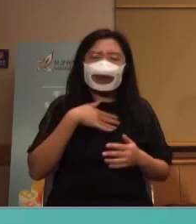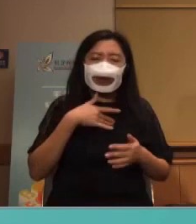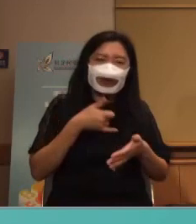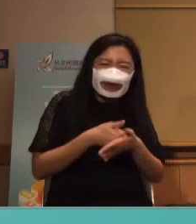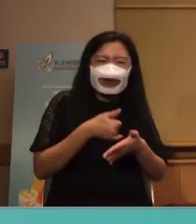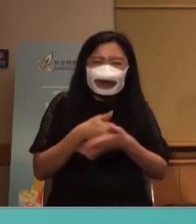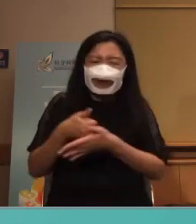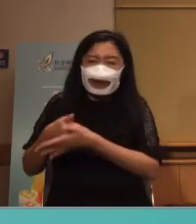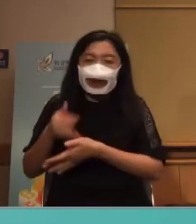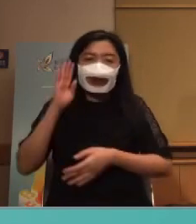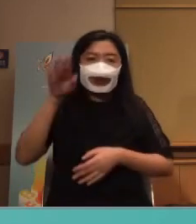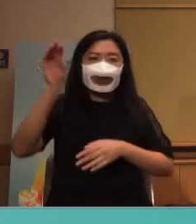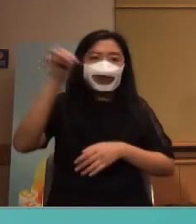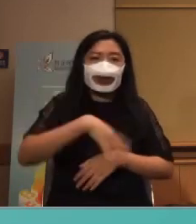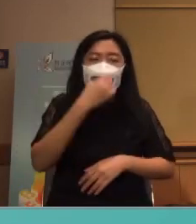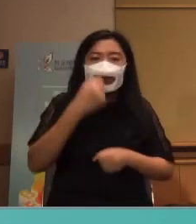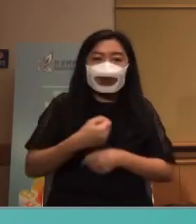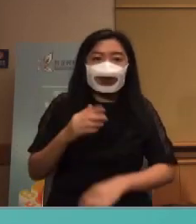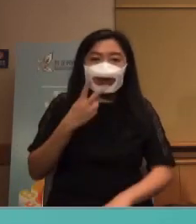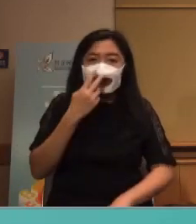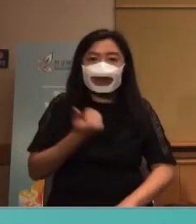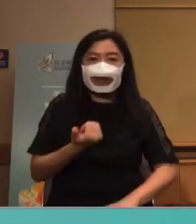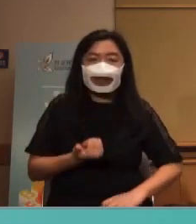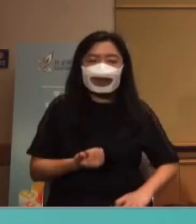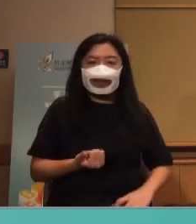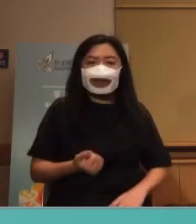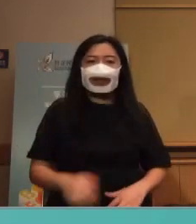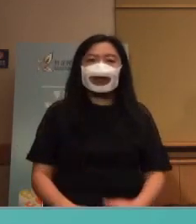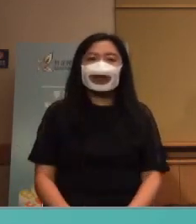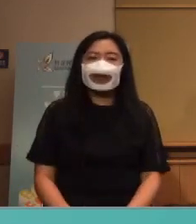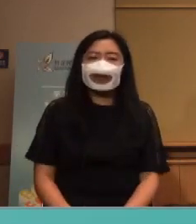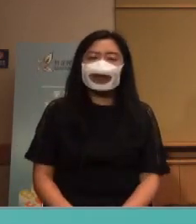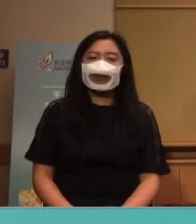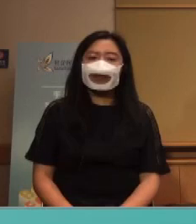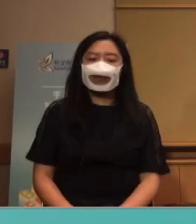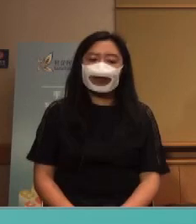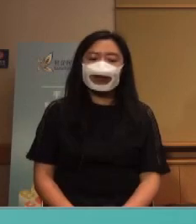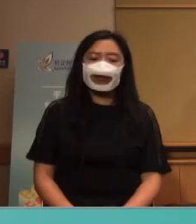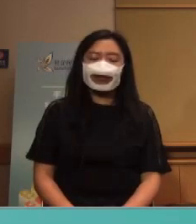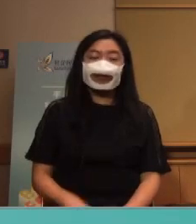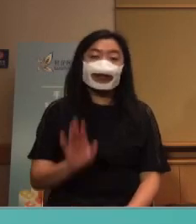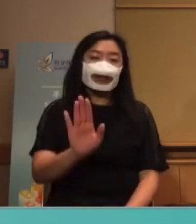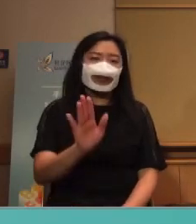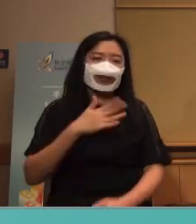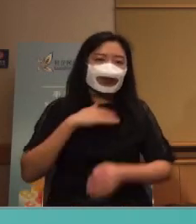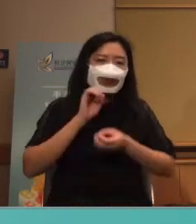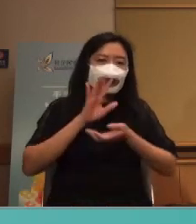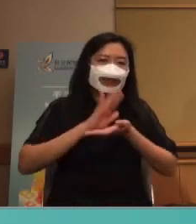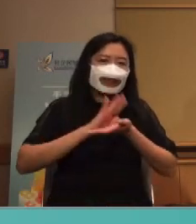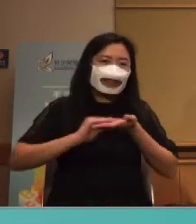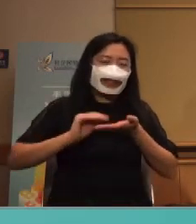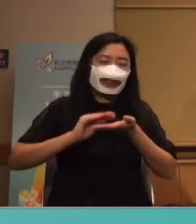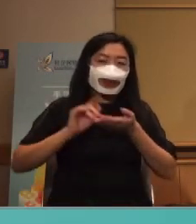Kong? Yeah, so I think just to be very clear, I think the future will be split into two